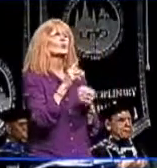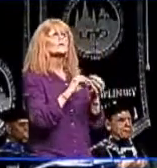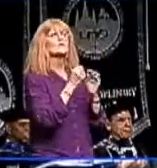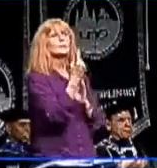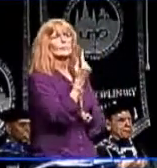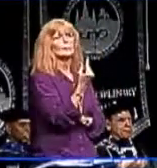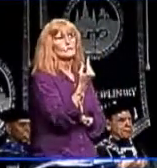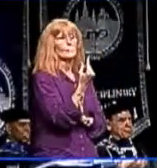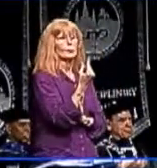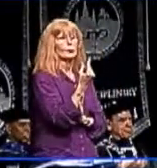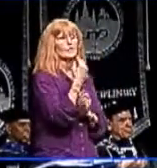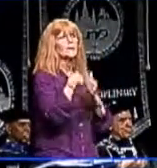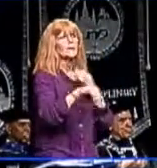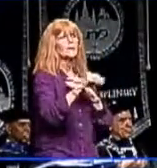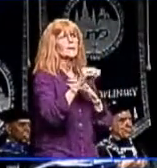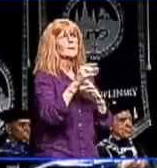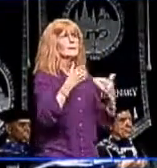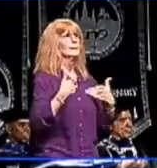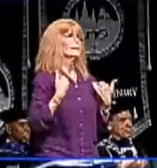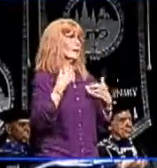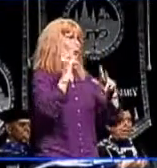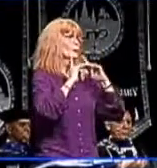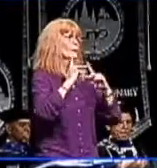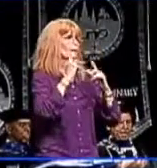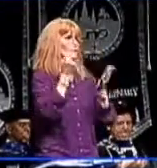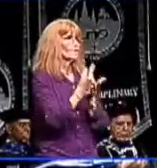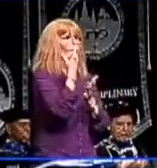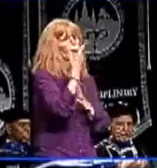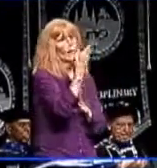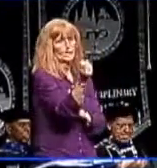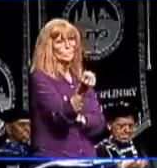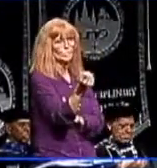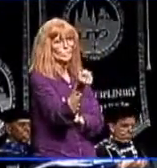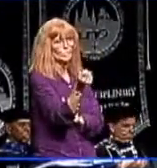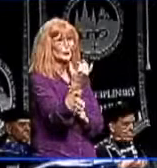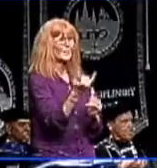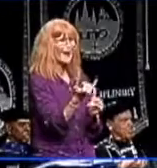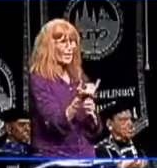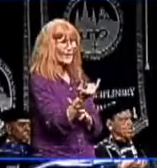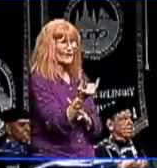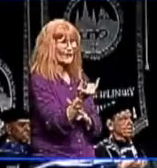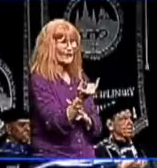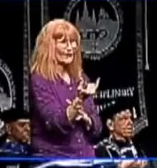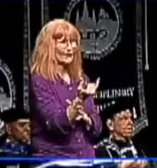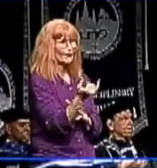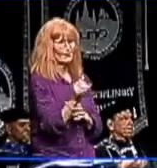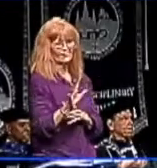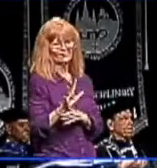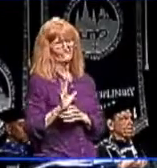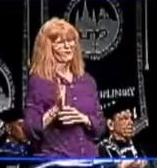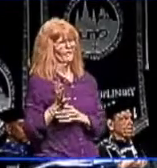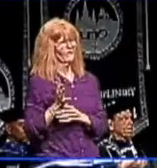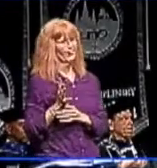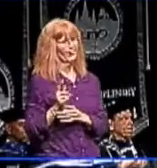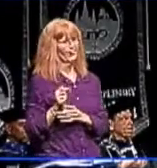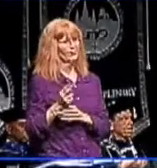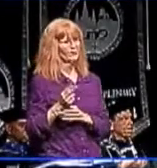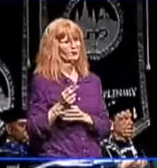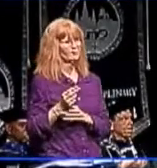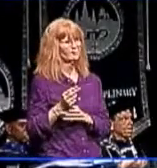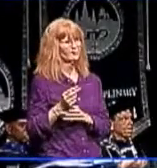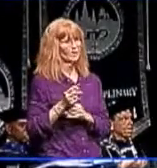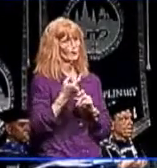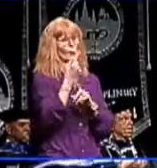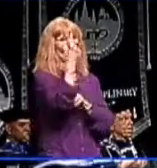one in youngsters graduating from high schools, we have now dropped to fifth. From